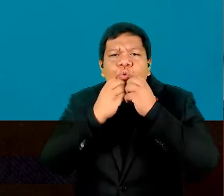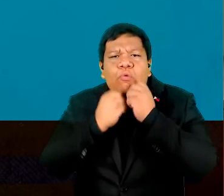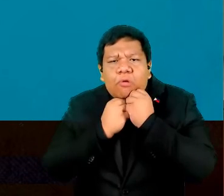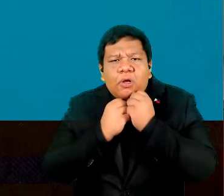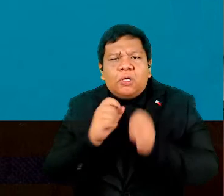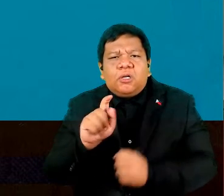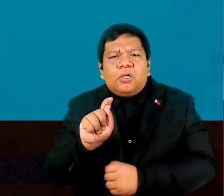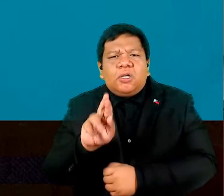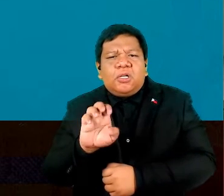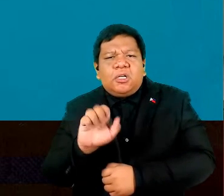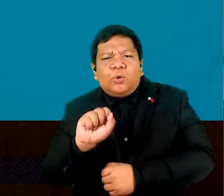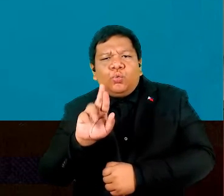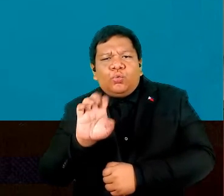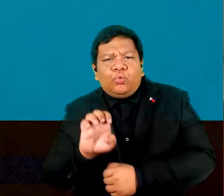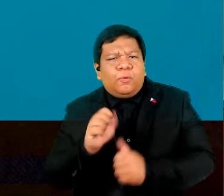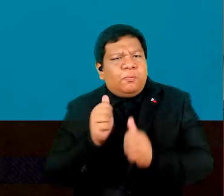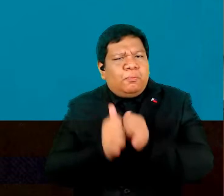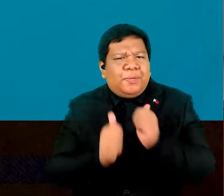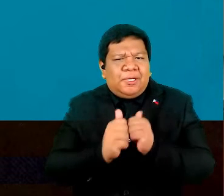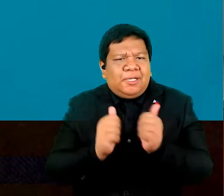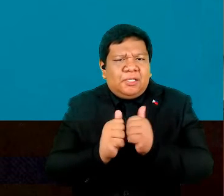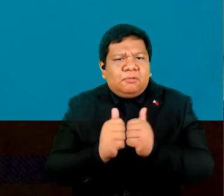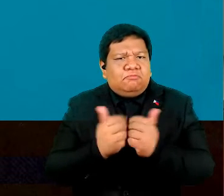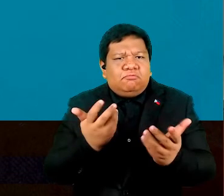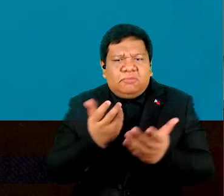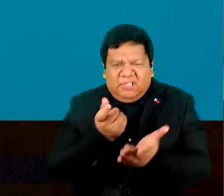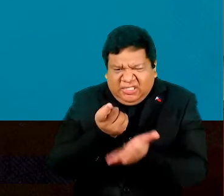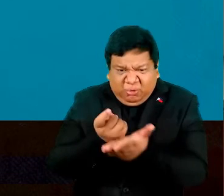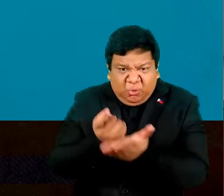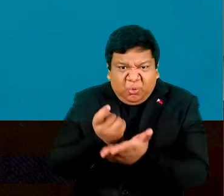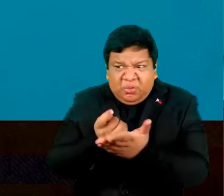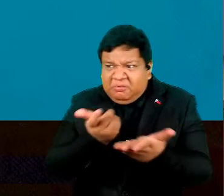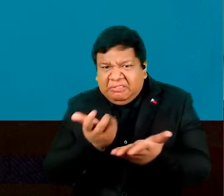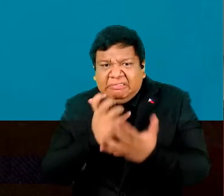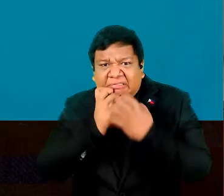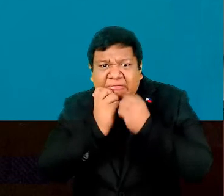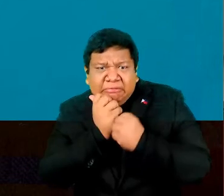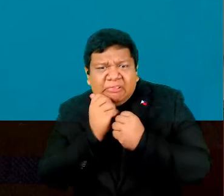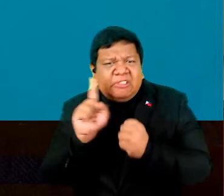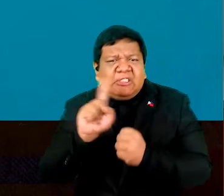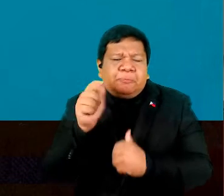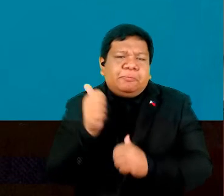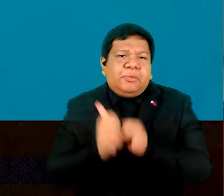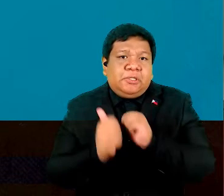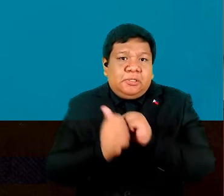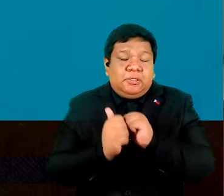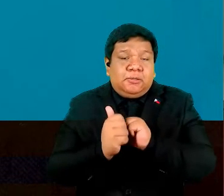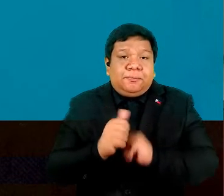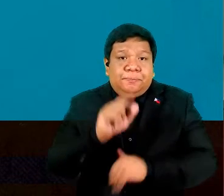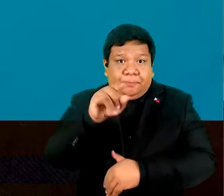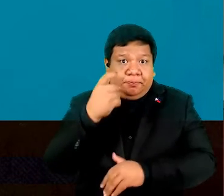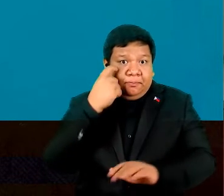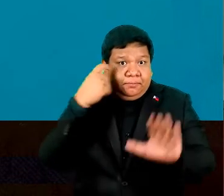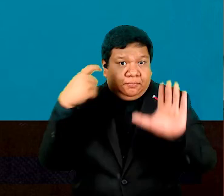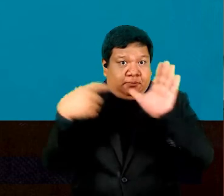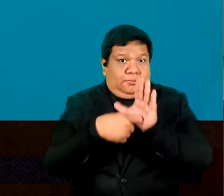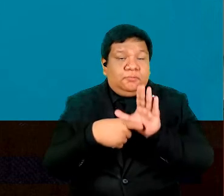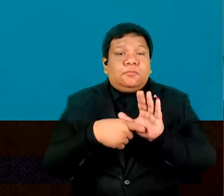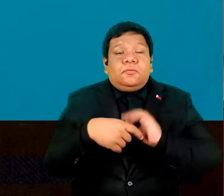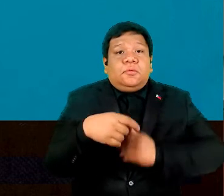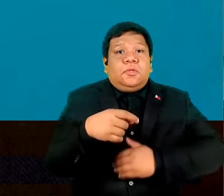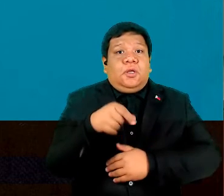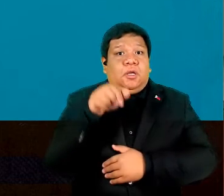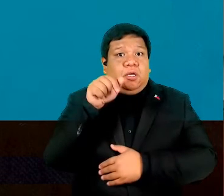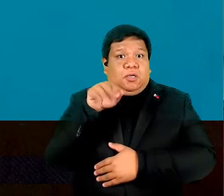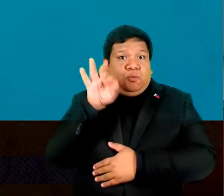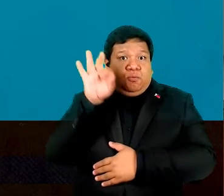Ano nga ba ang totoong kahulugan ng treasure o kayamanan? Kung atin pong pansinin mga kapatid, much of